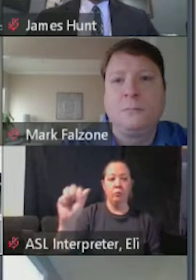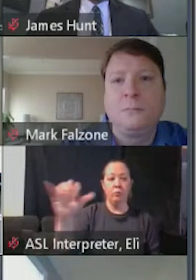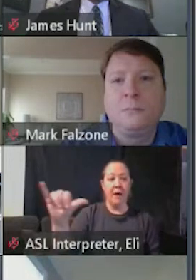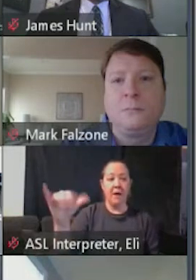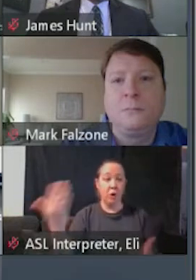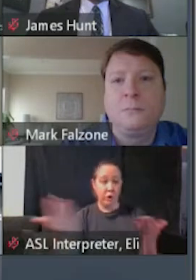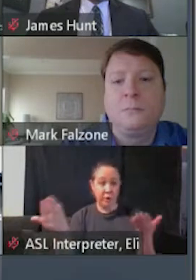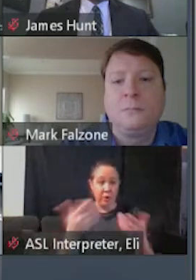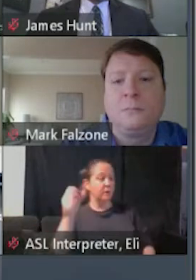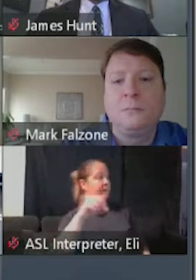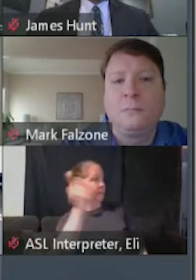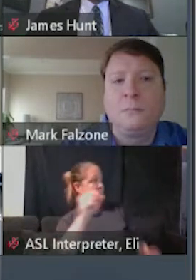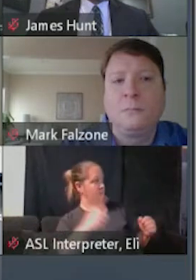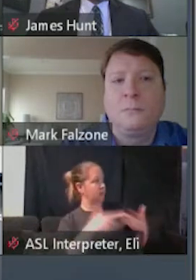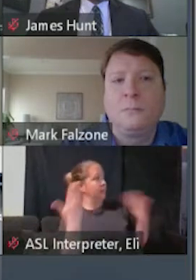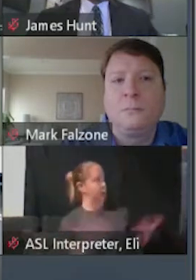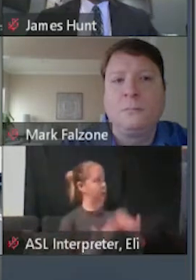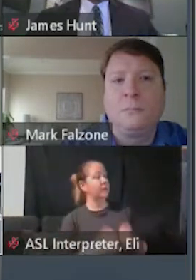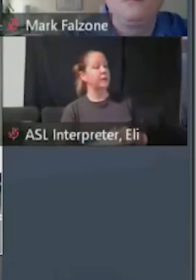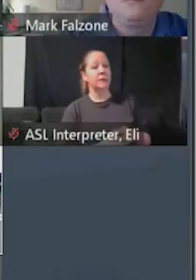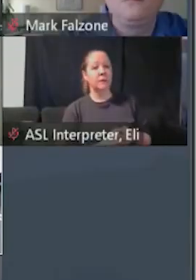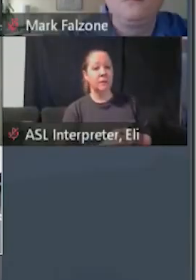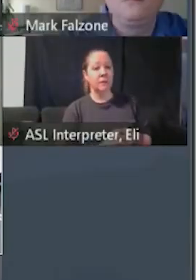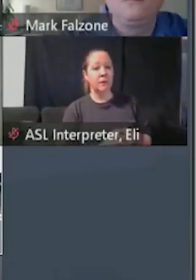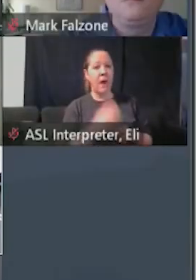Yes, Madam Chair, I'm present. Okay, and so